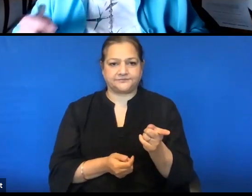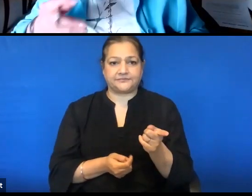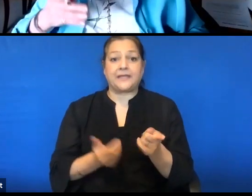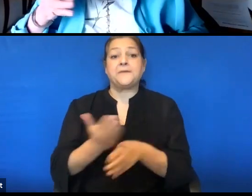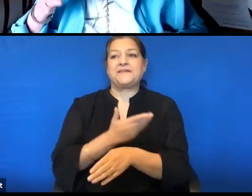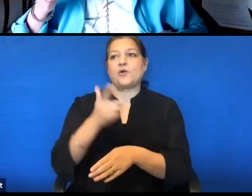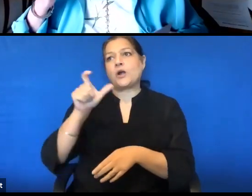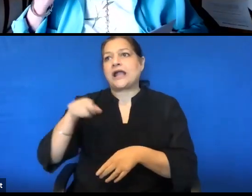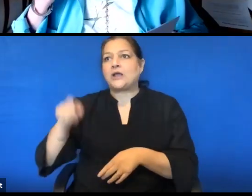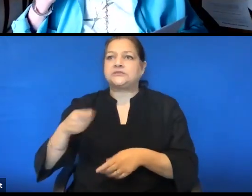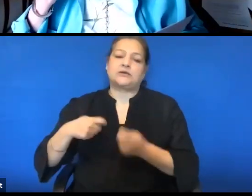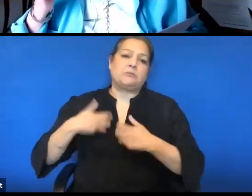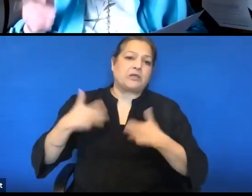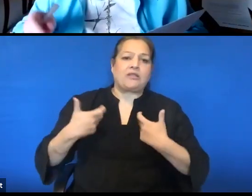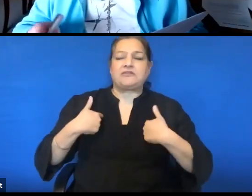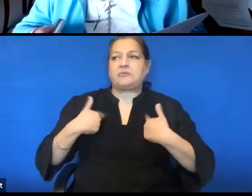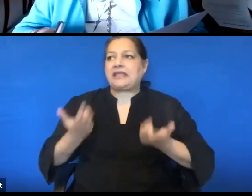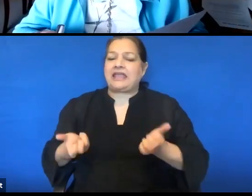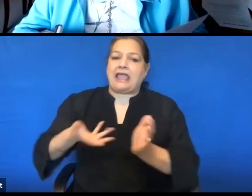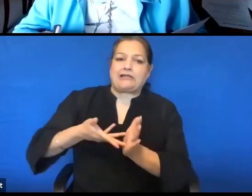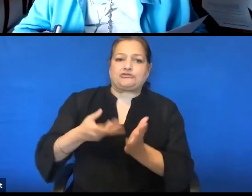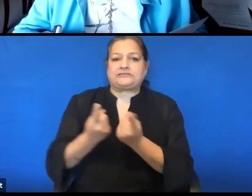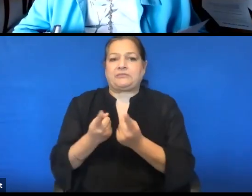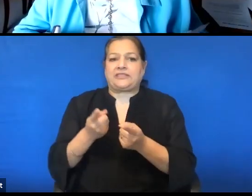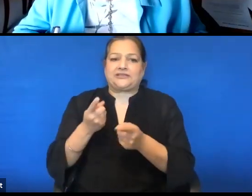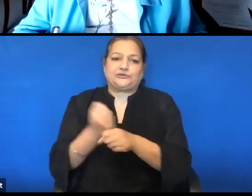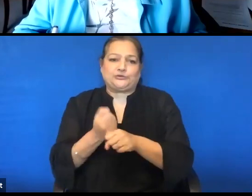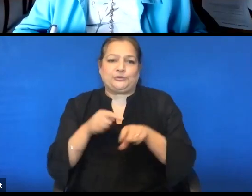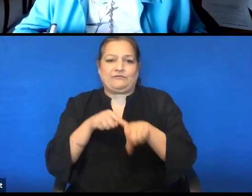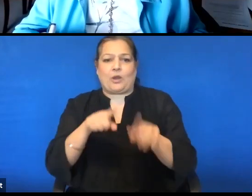give them something extra to do by law, it